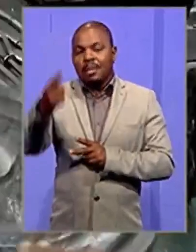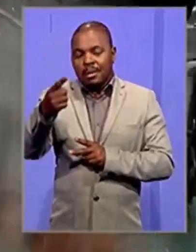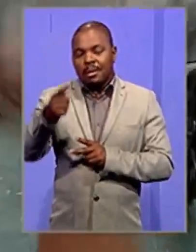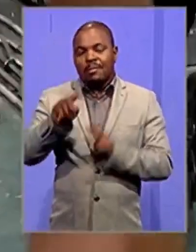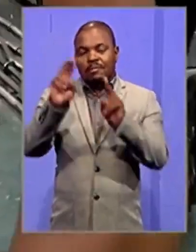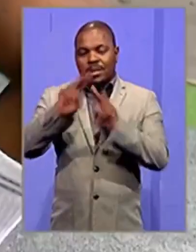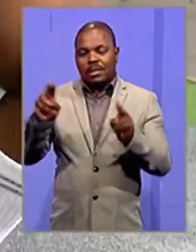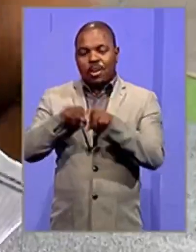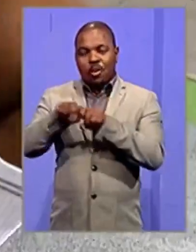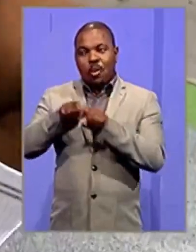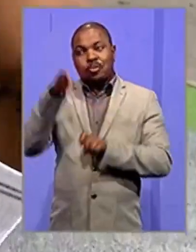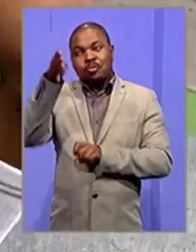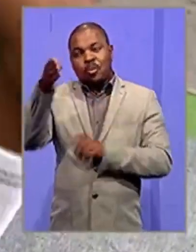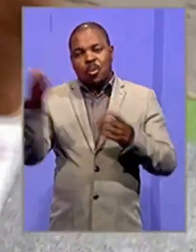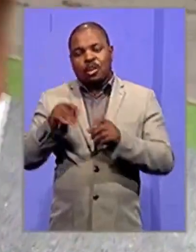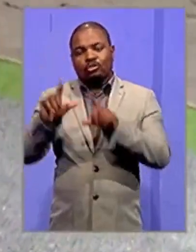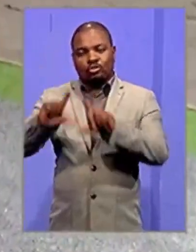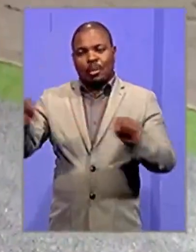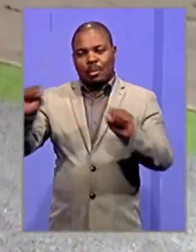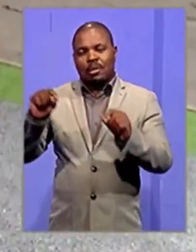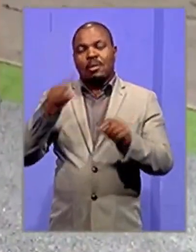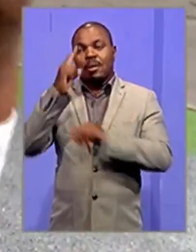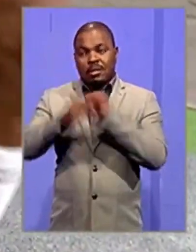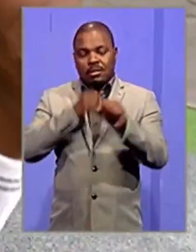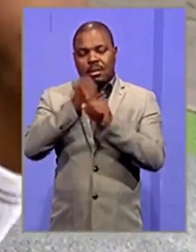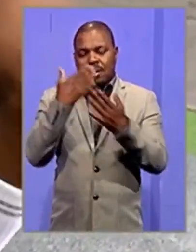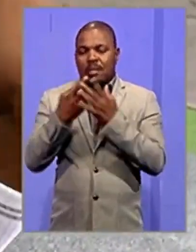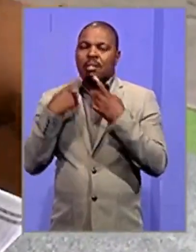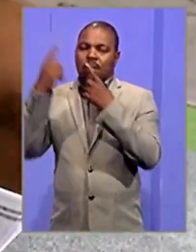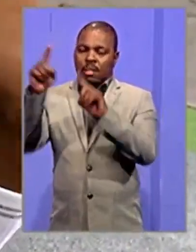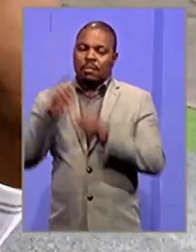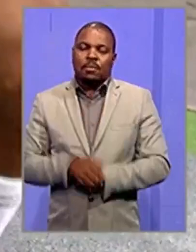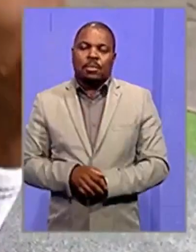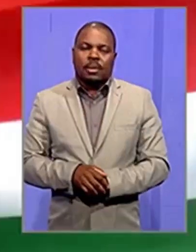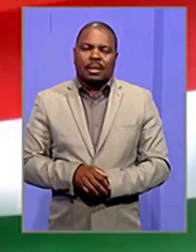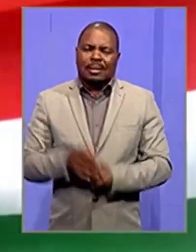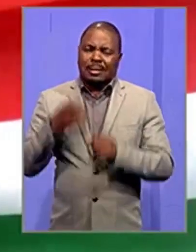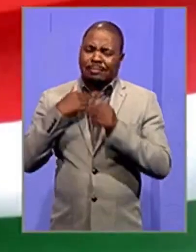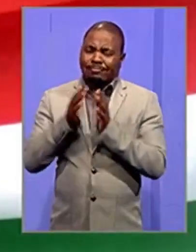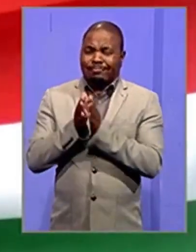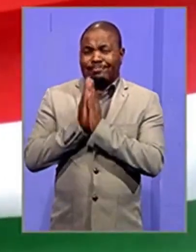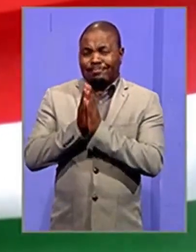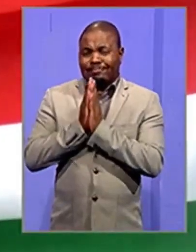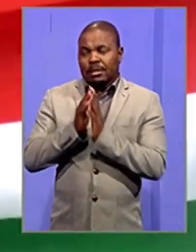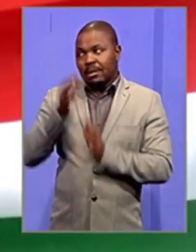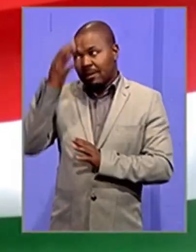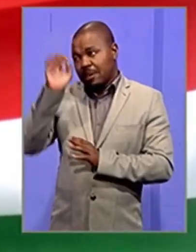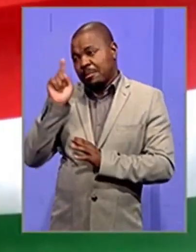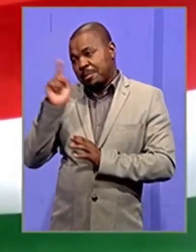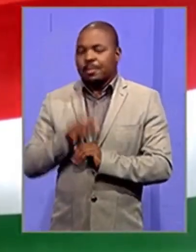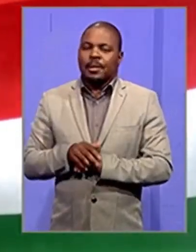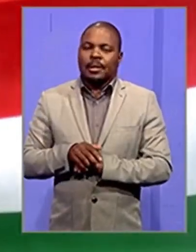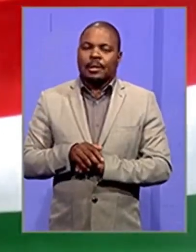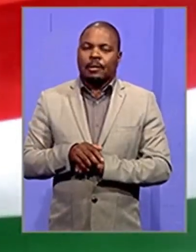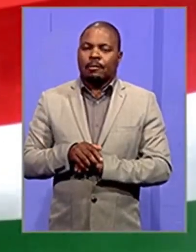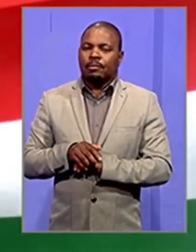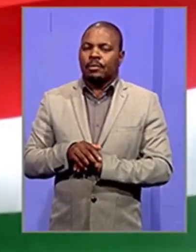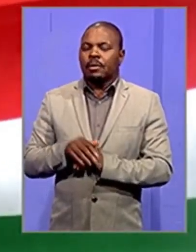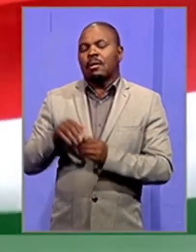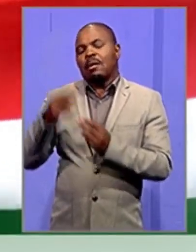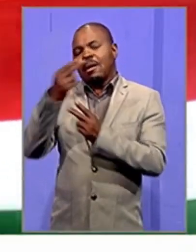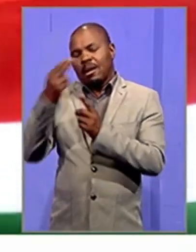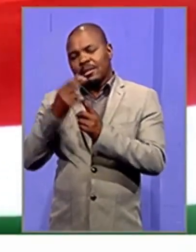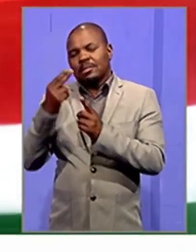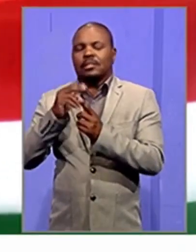Federation ena o tlang ho tshwarelwa Japan selemong se tlang. Ke appeal to our government, Arts,